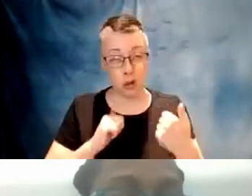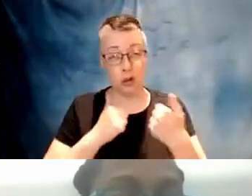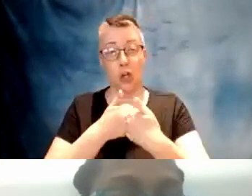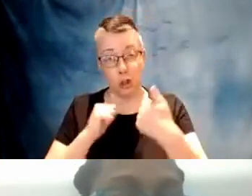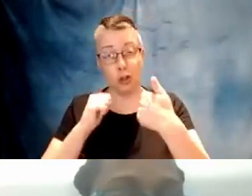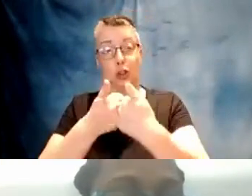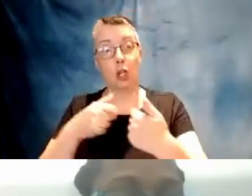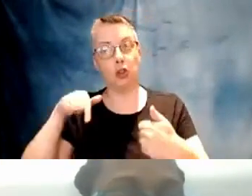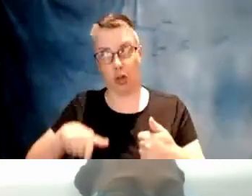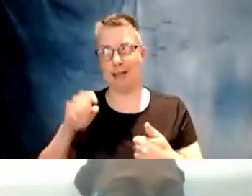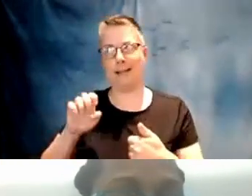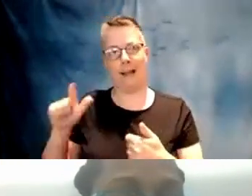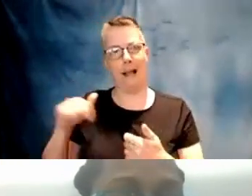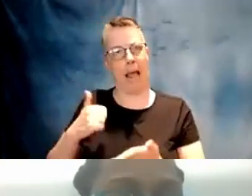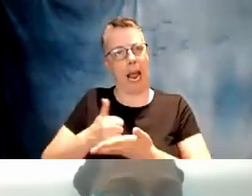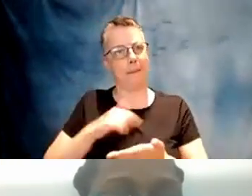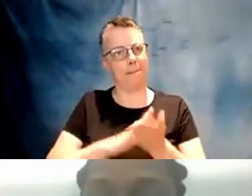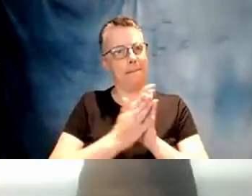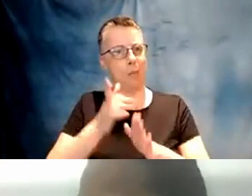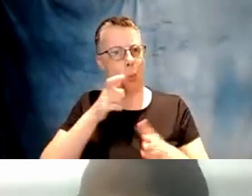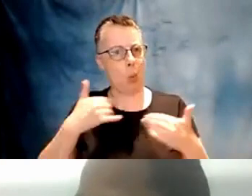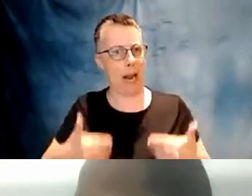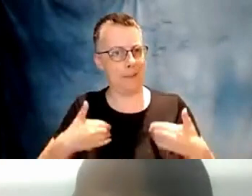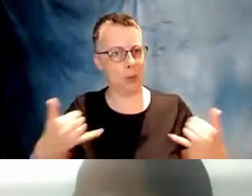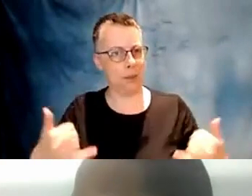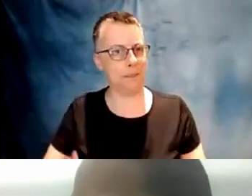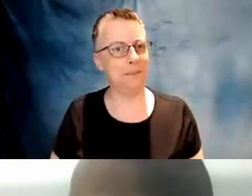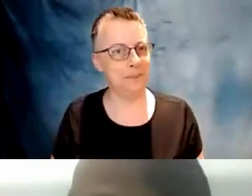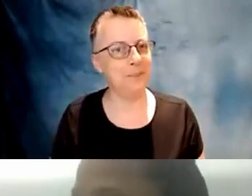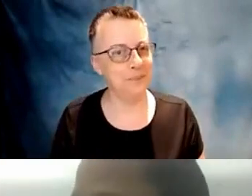helped me to become the person I am today.